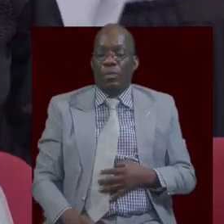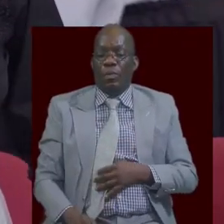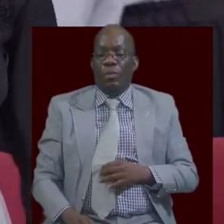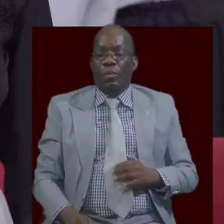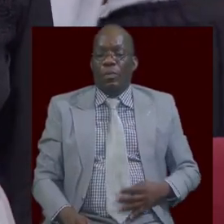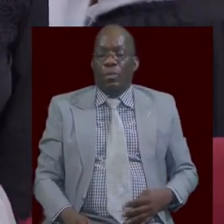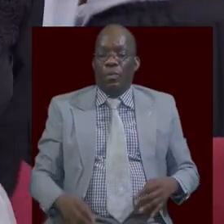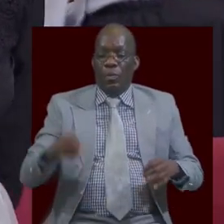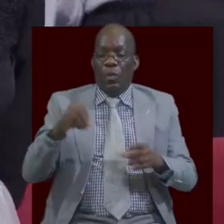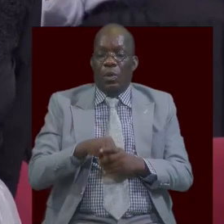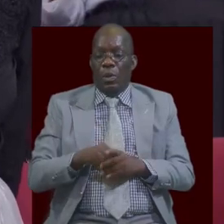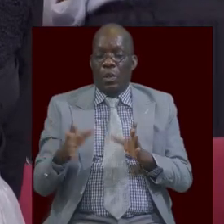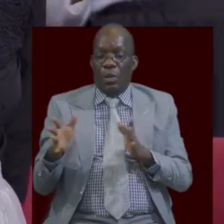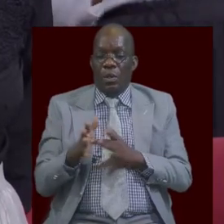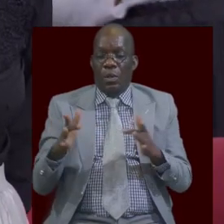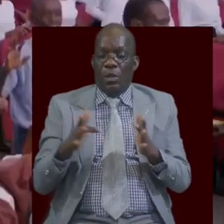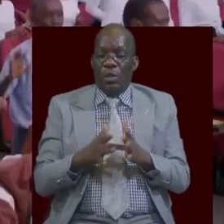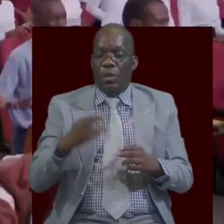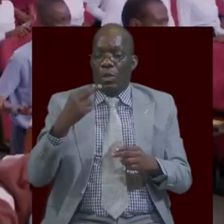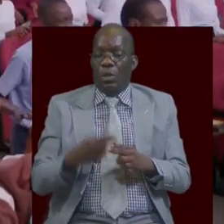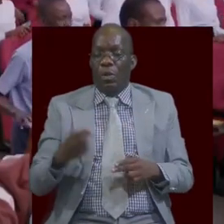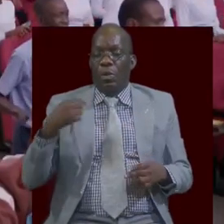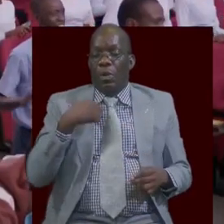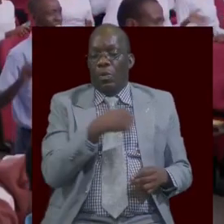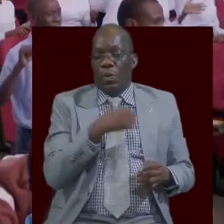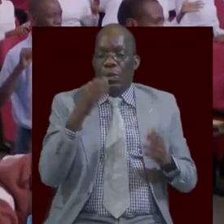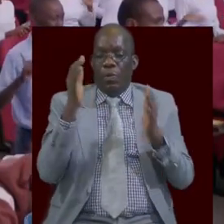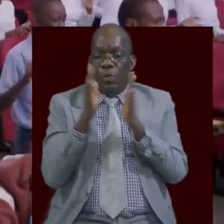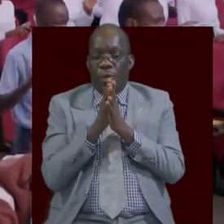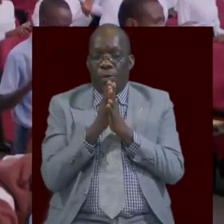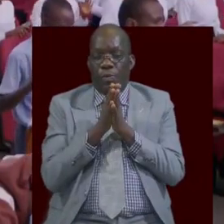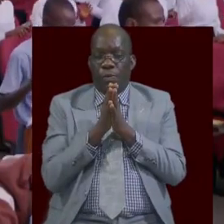In Jesus' name we pray.